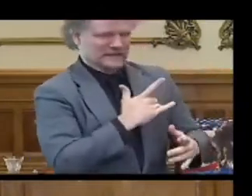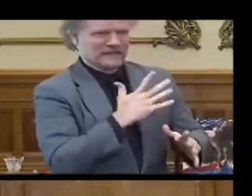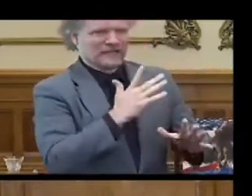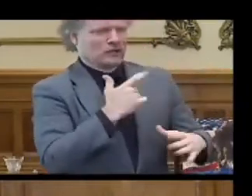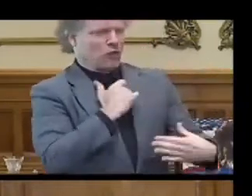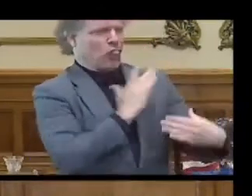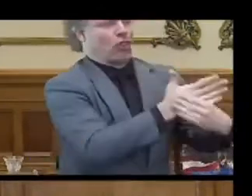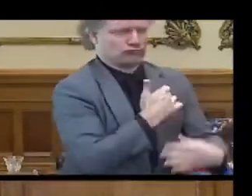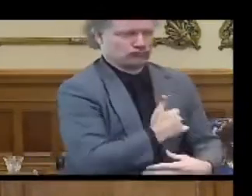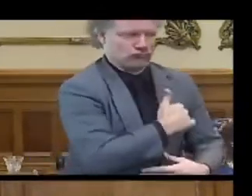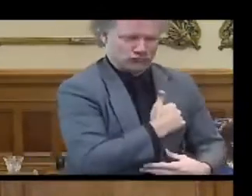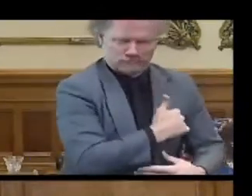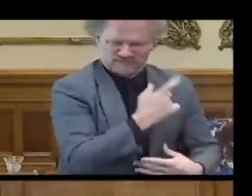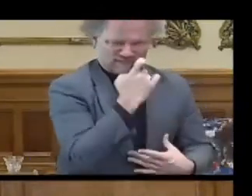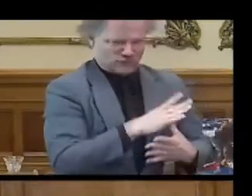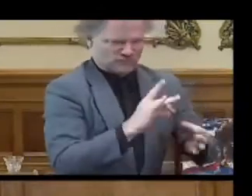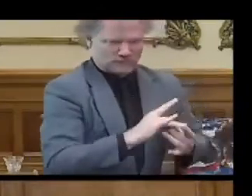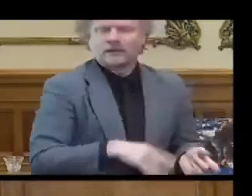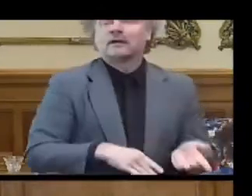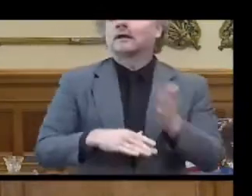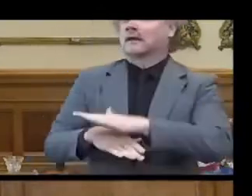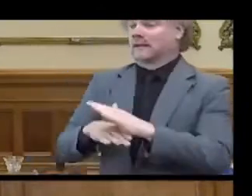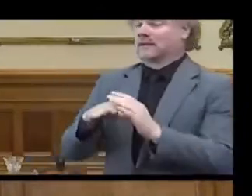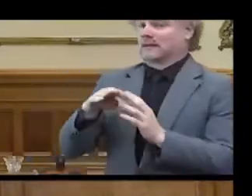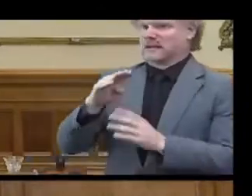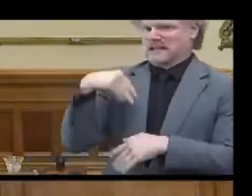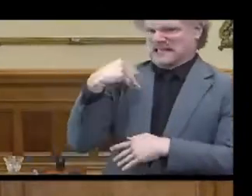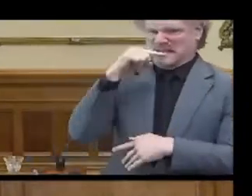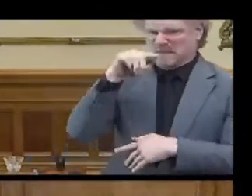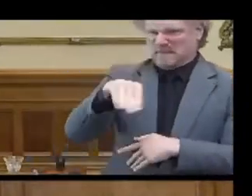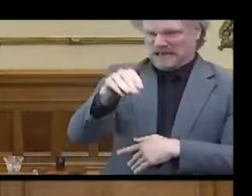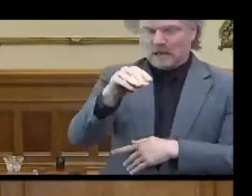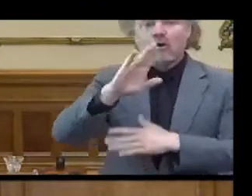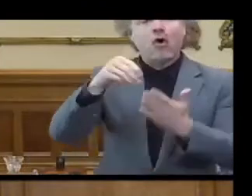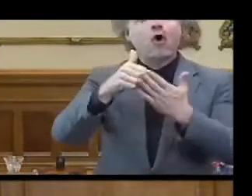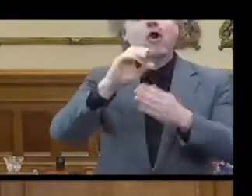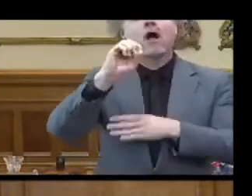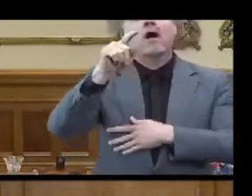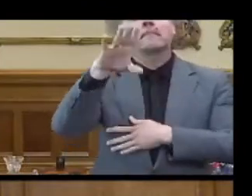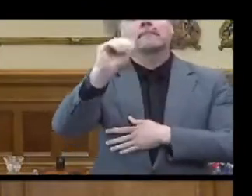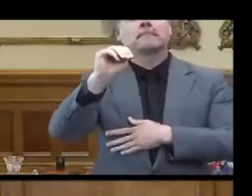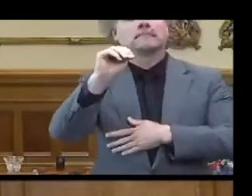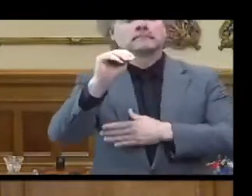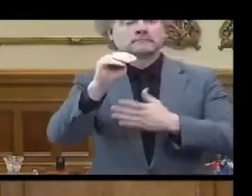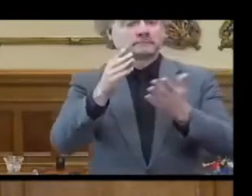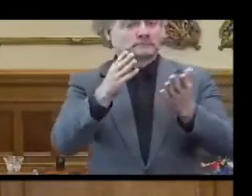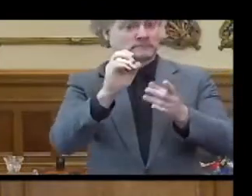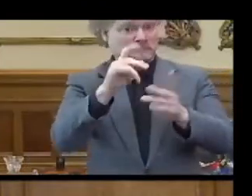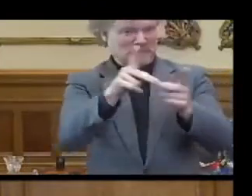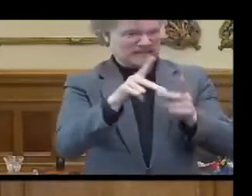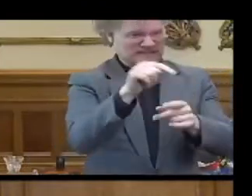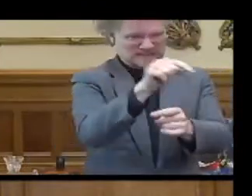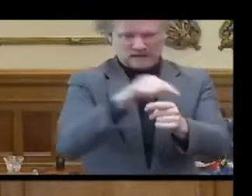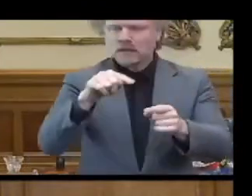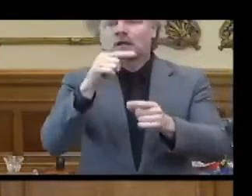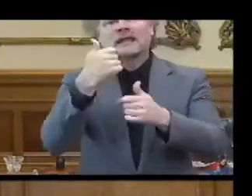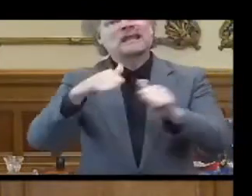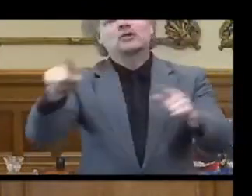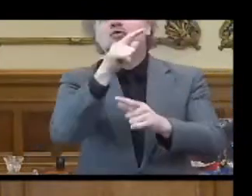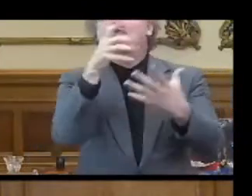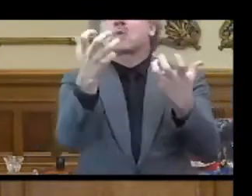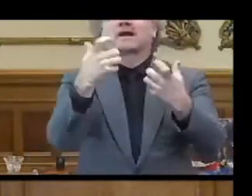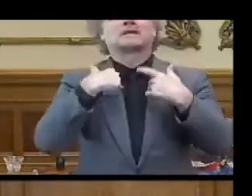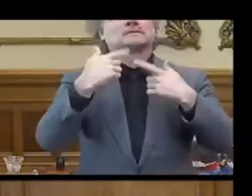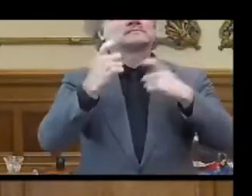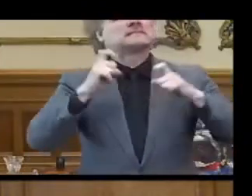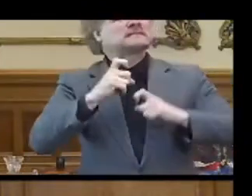my interruption. So starting Monday, we're opening all of our Optum Serve sites to anyone who wants to get tested, regardless of